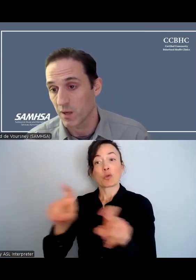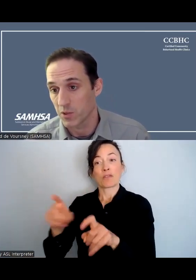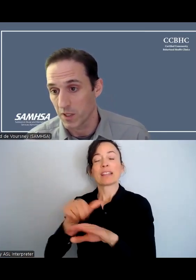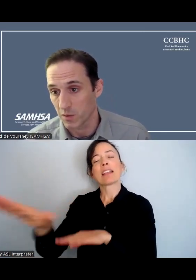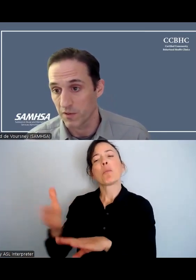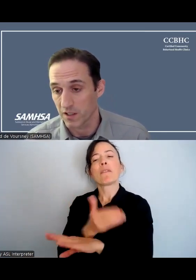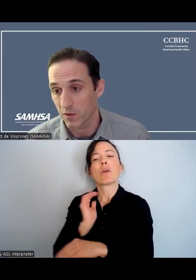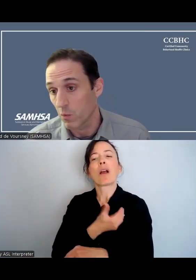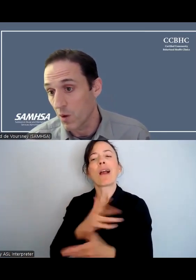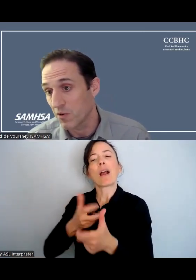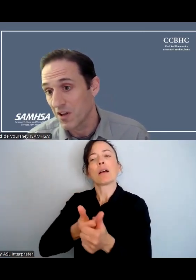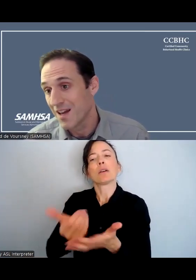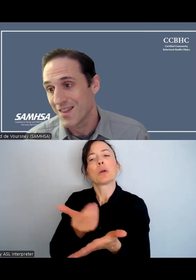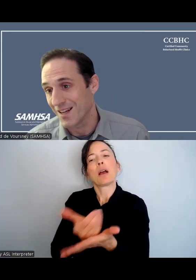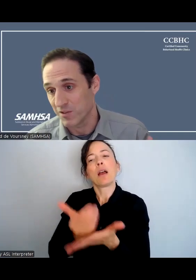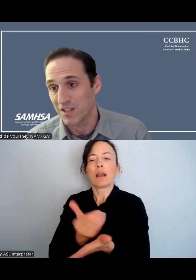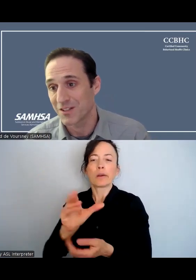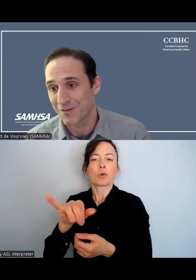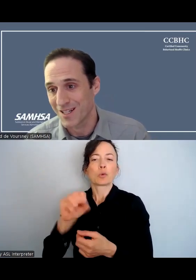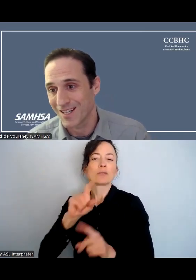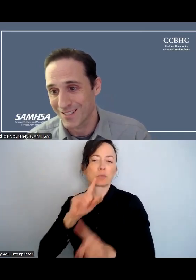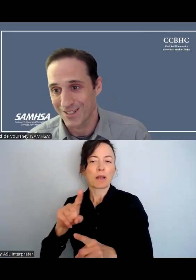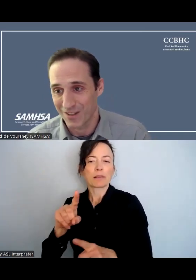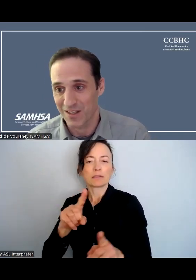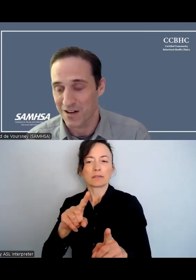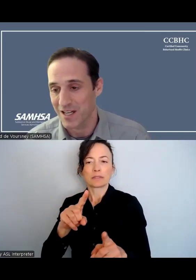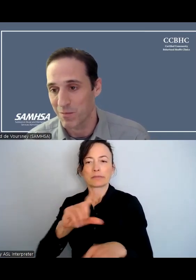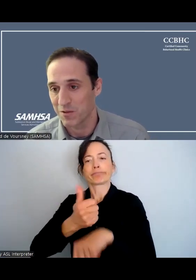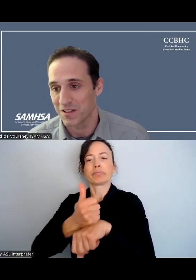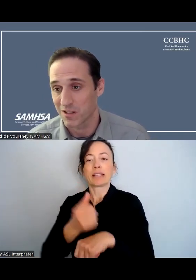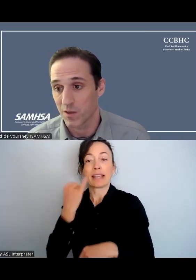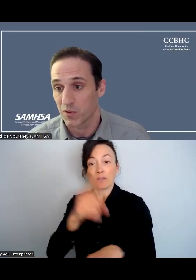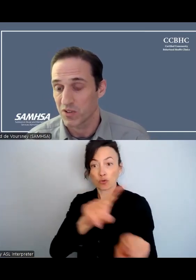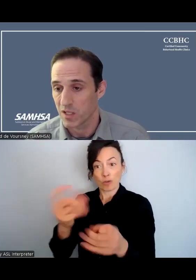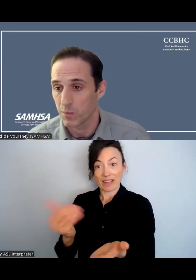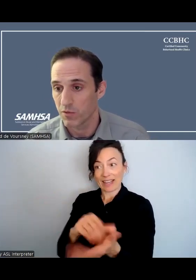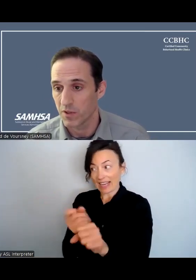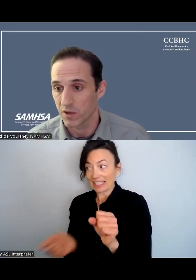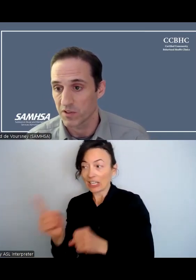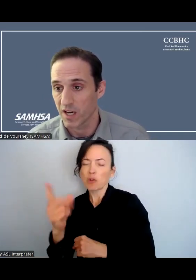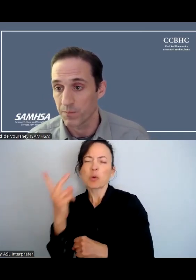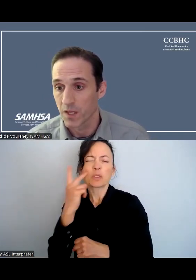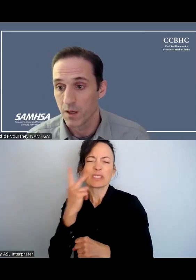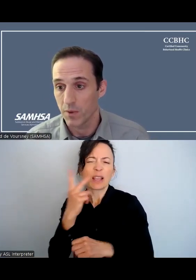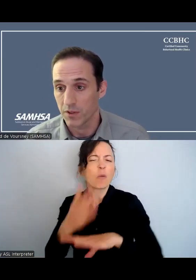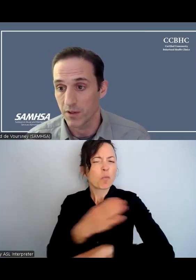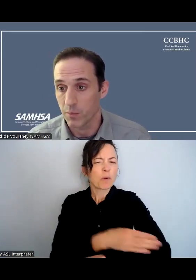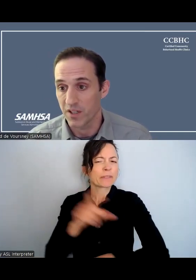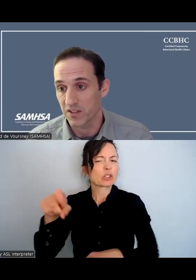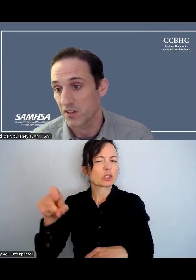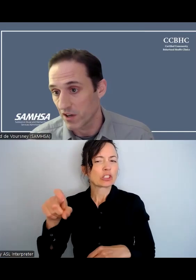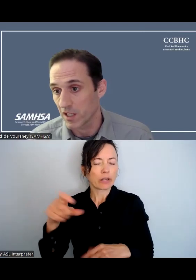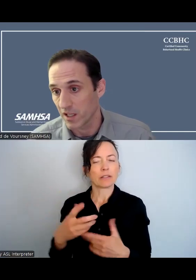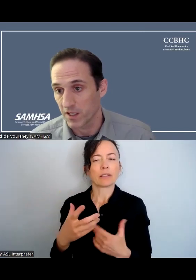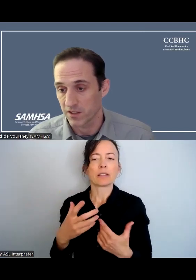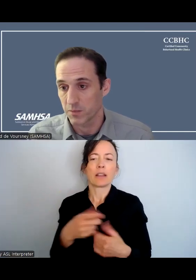crisis requirements went into effect. So we're hopeful that if you did this survey again next year, and I think they are going to keep on doing this survey, we'll see improvements over time. But the point